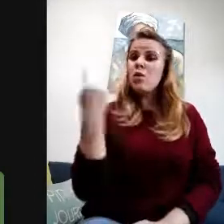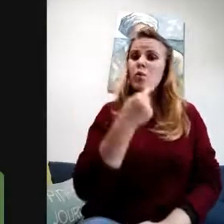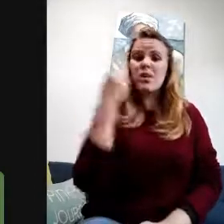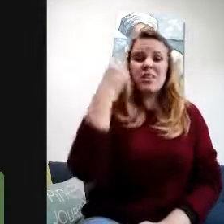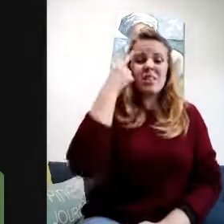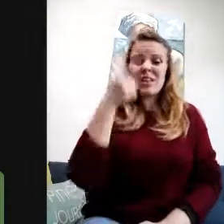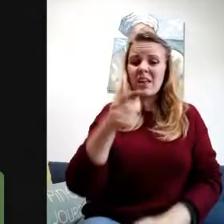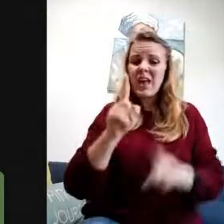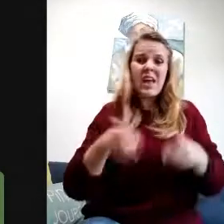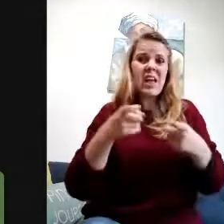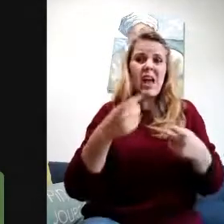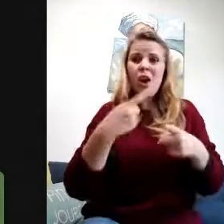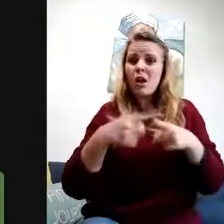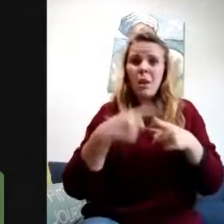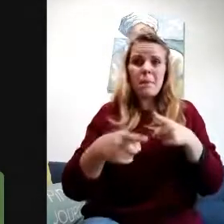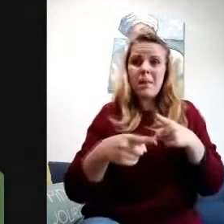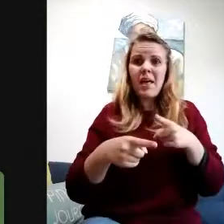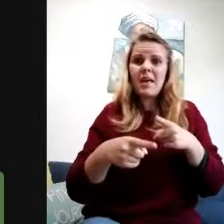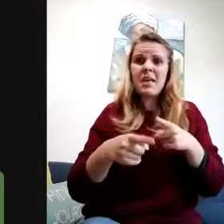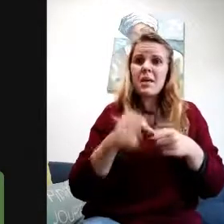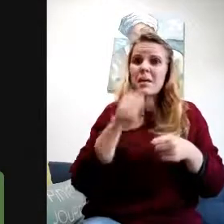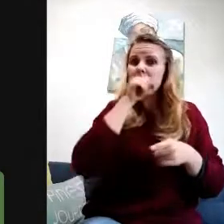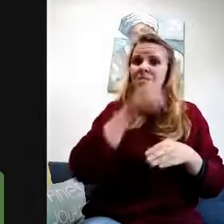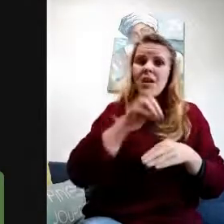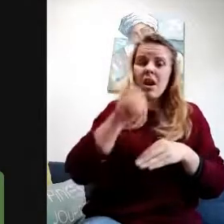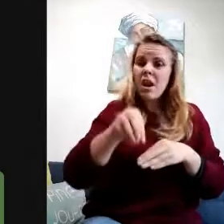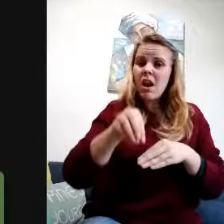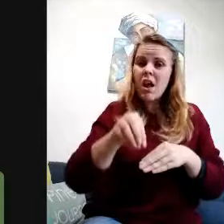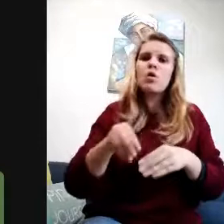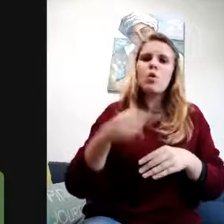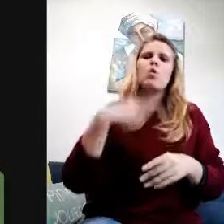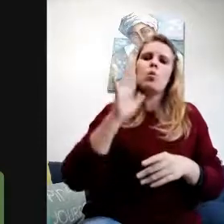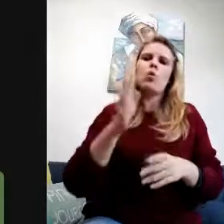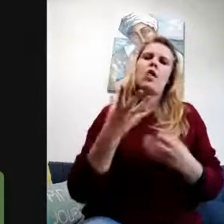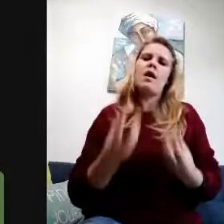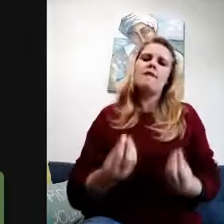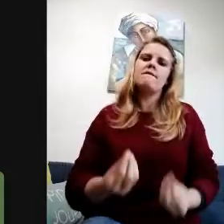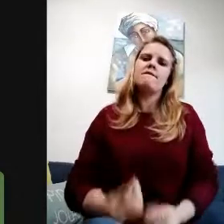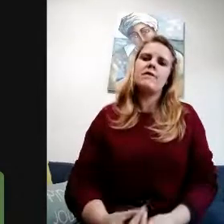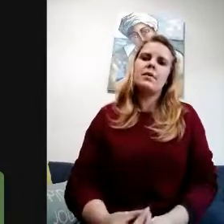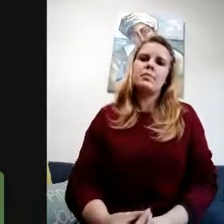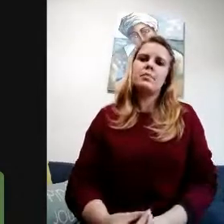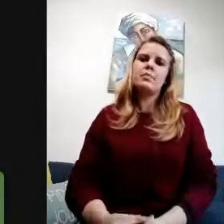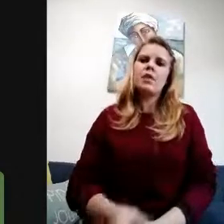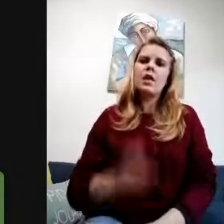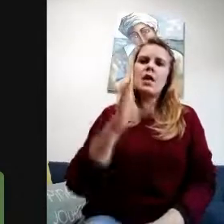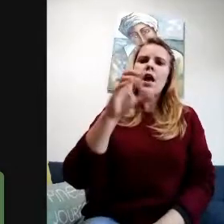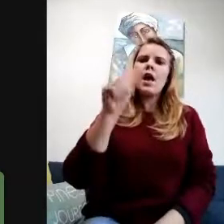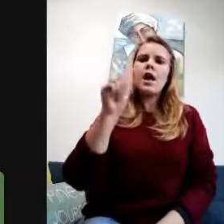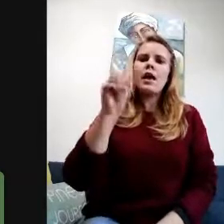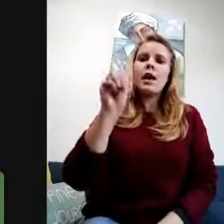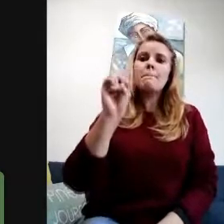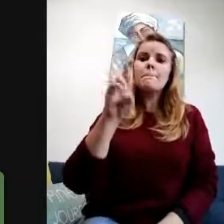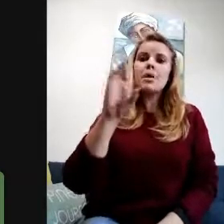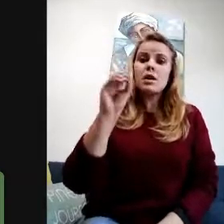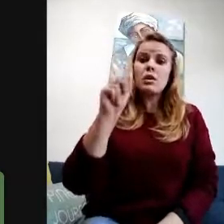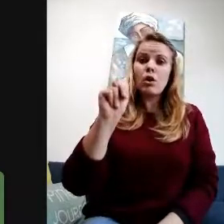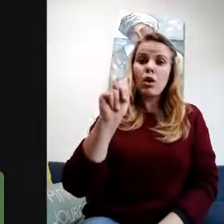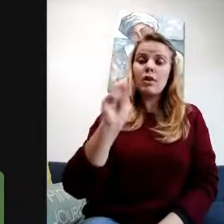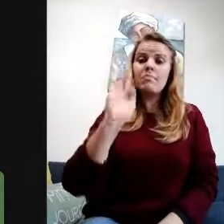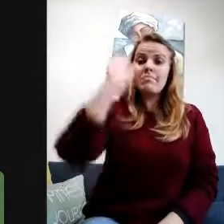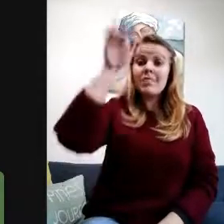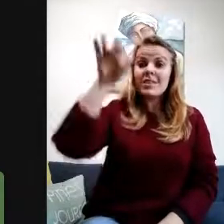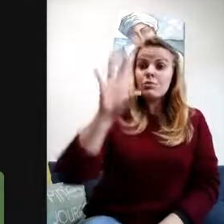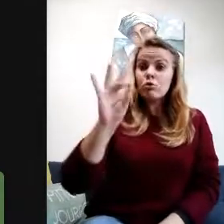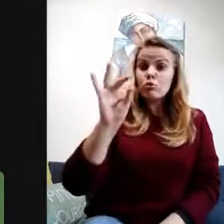lies, we will have preferred lies there. I'm actually seeing Cameron Johnson, the golf director, next Tuesday in preparation for the tournament next